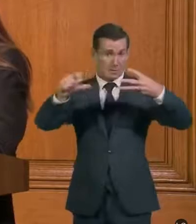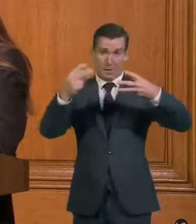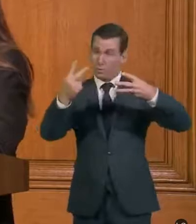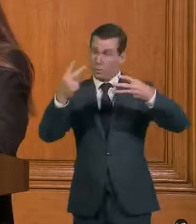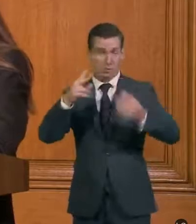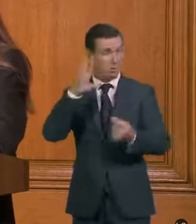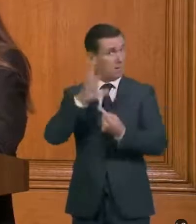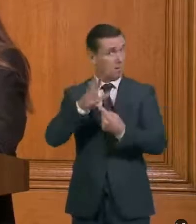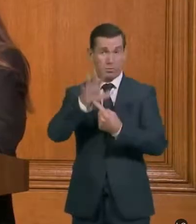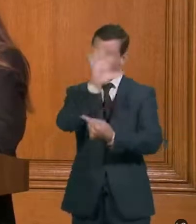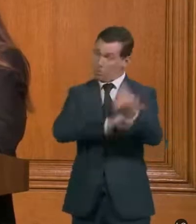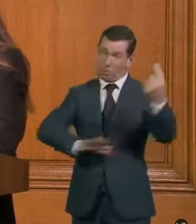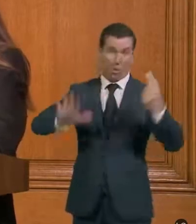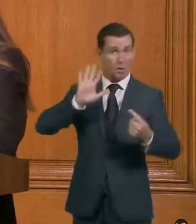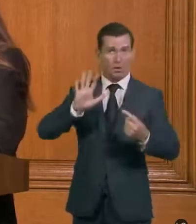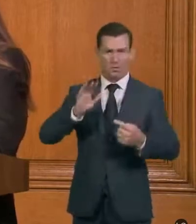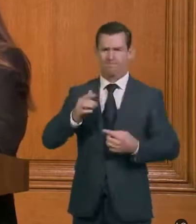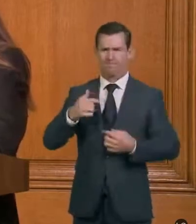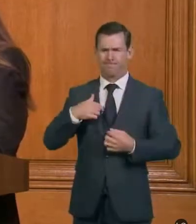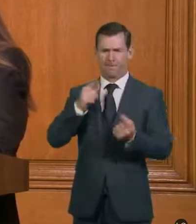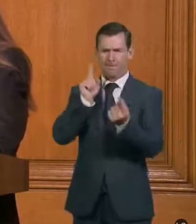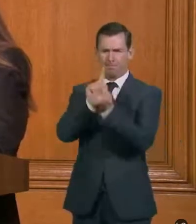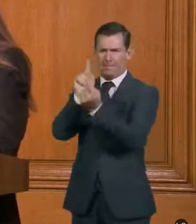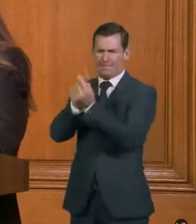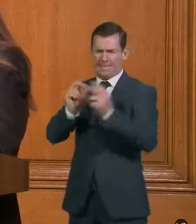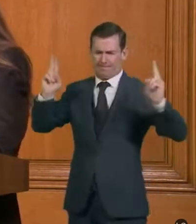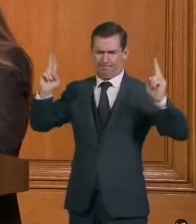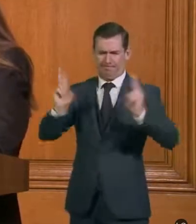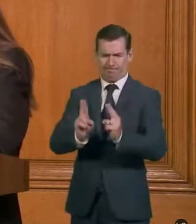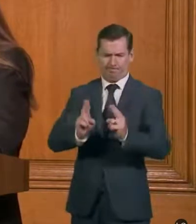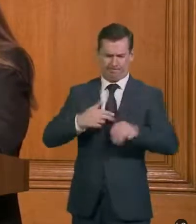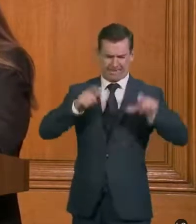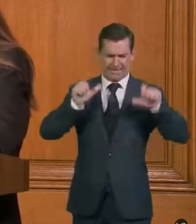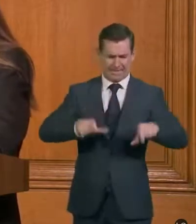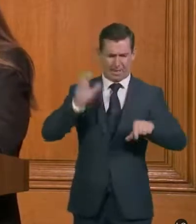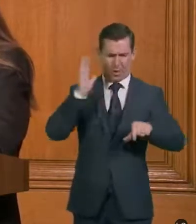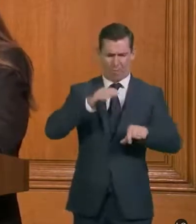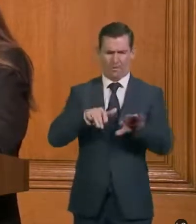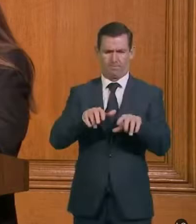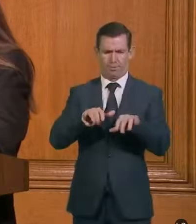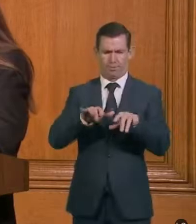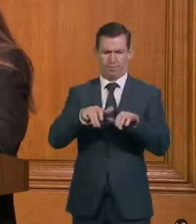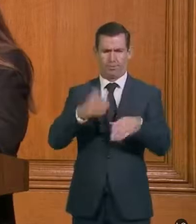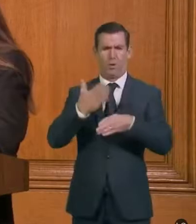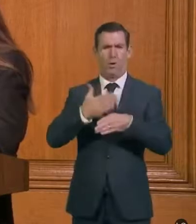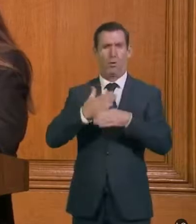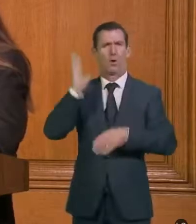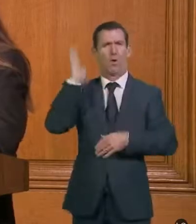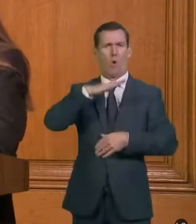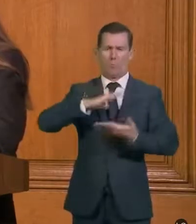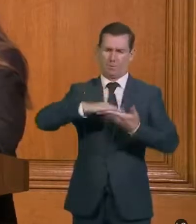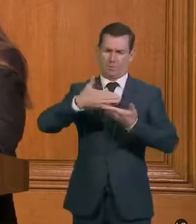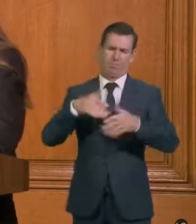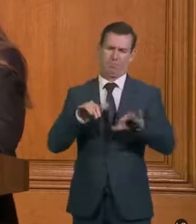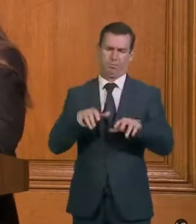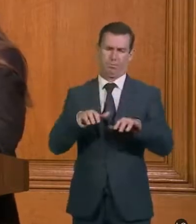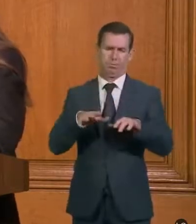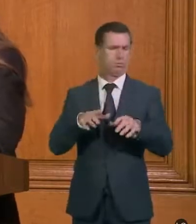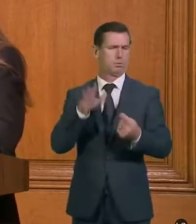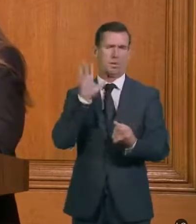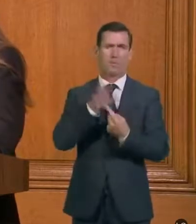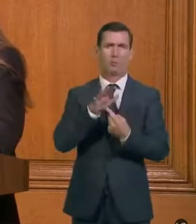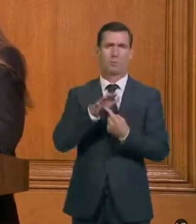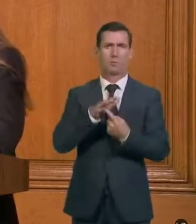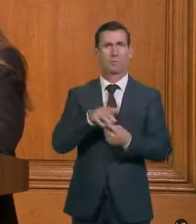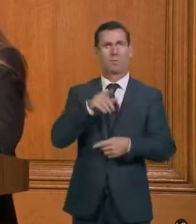from home if you can, are all really important measures that we can take. Reducing our contacts in indoor spaces, particularly those that are less ventilated. And